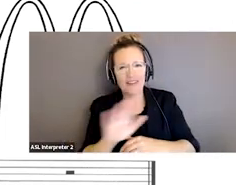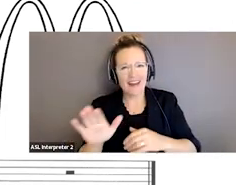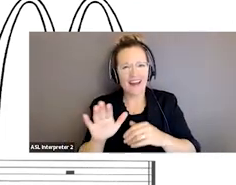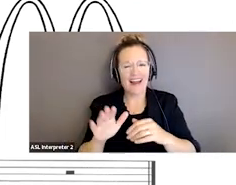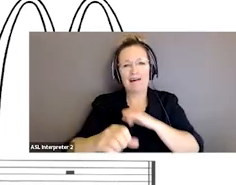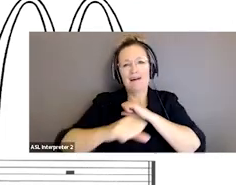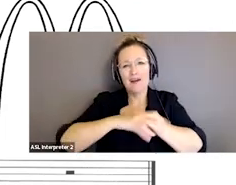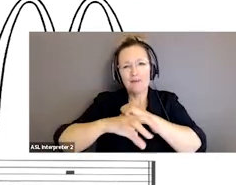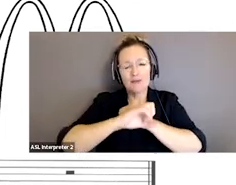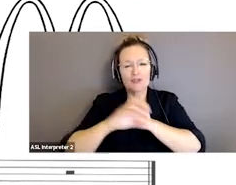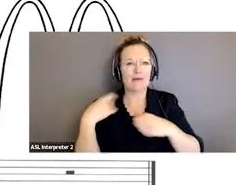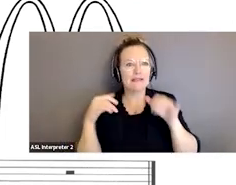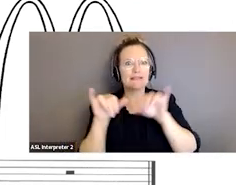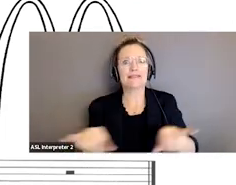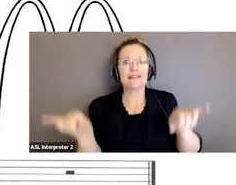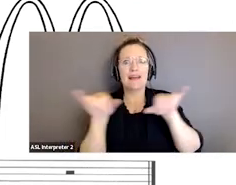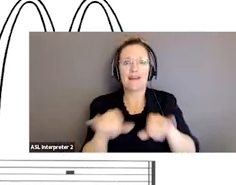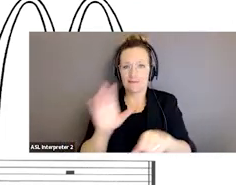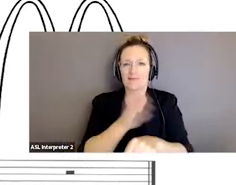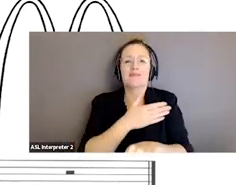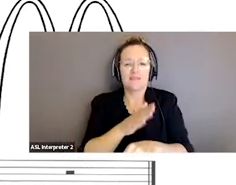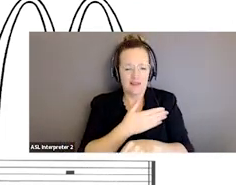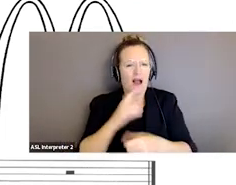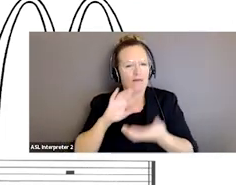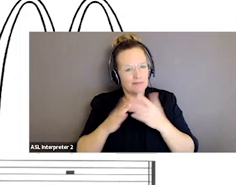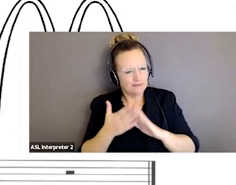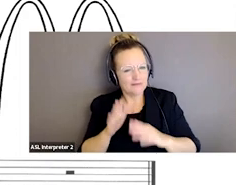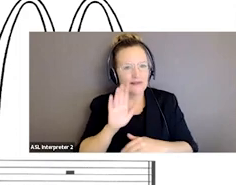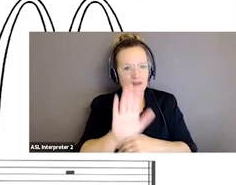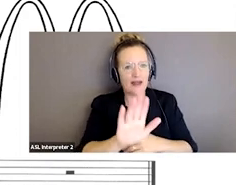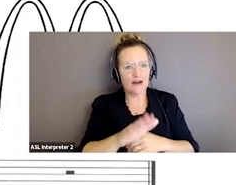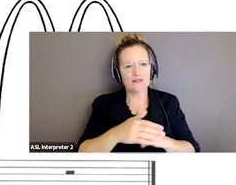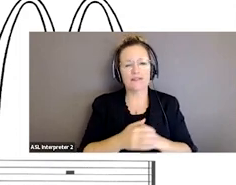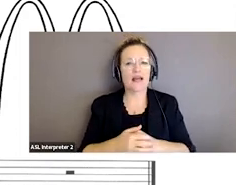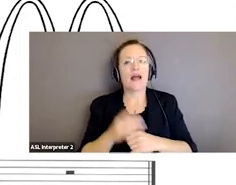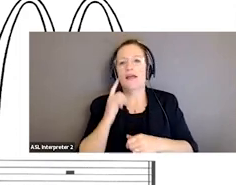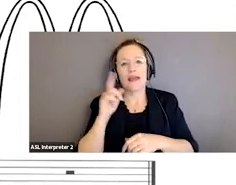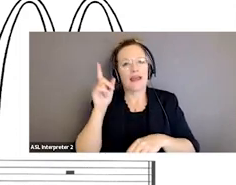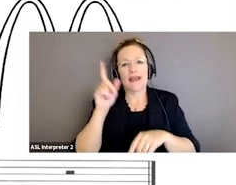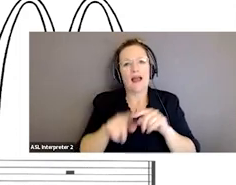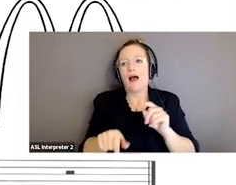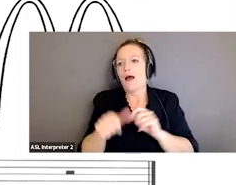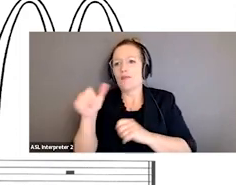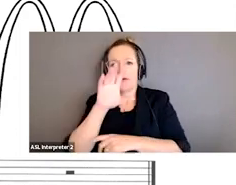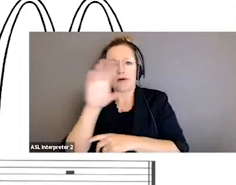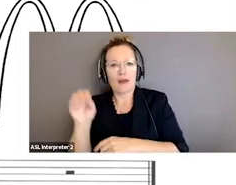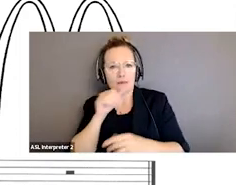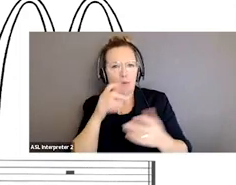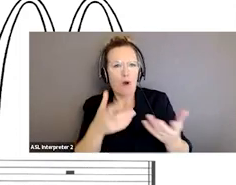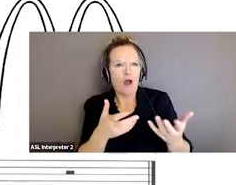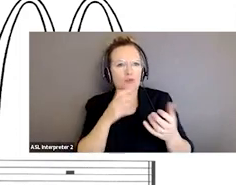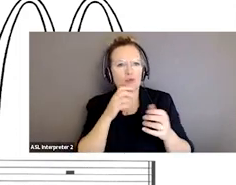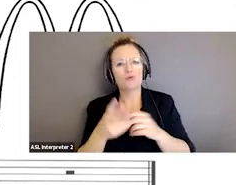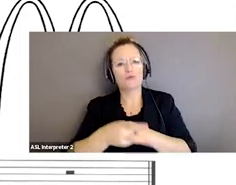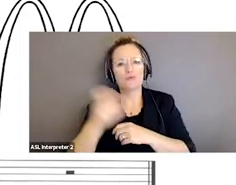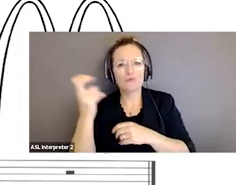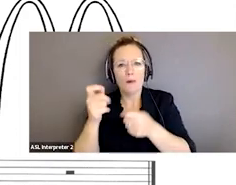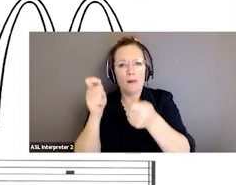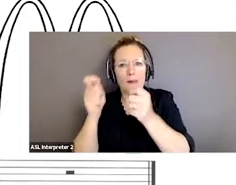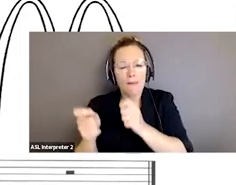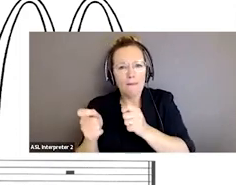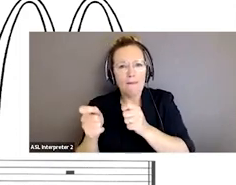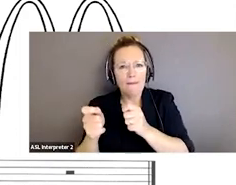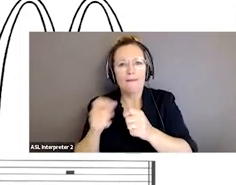tell you that they have also trademarked ba-da-ba-ba-ba as a word mark in Canada. So you can't